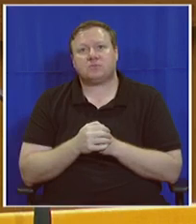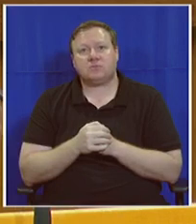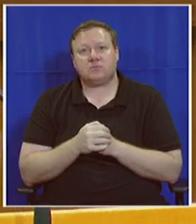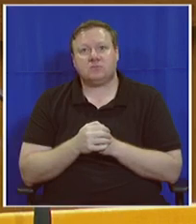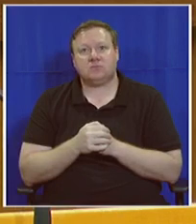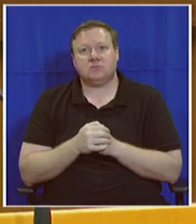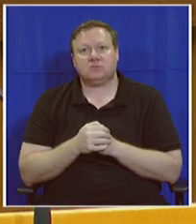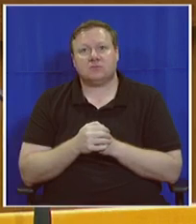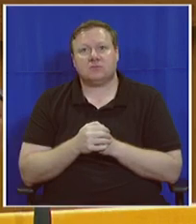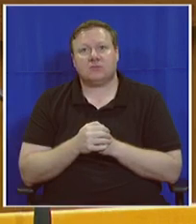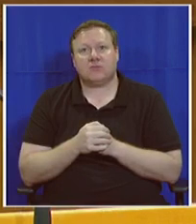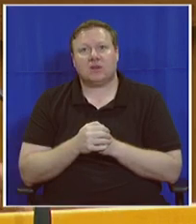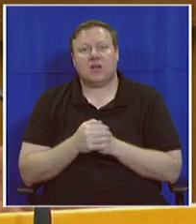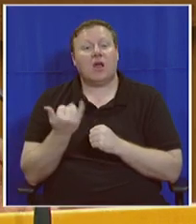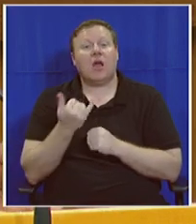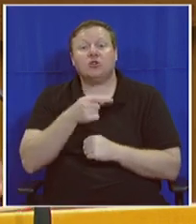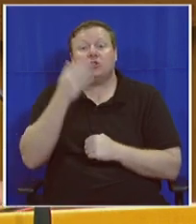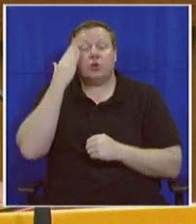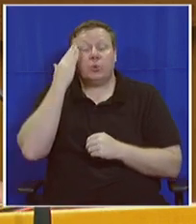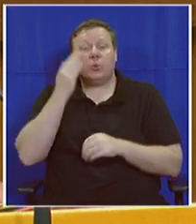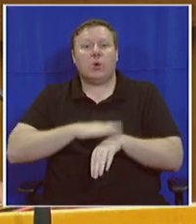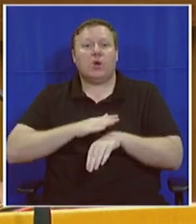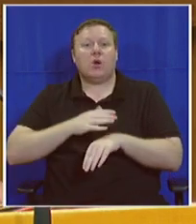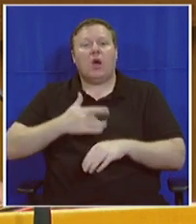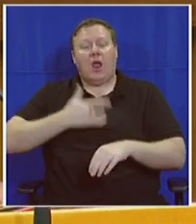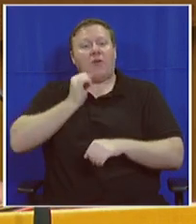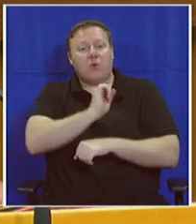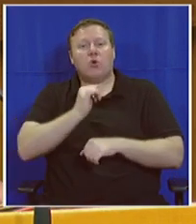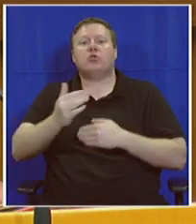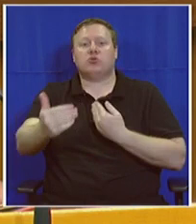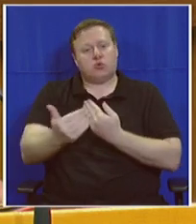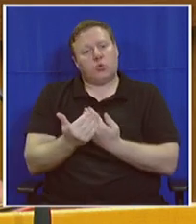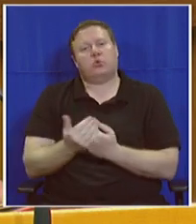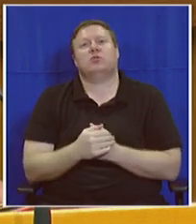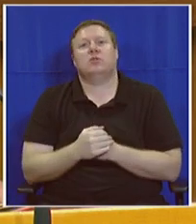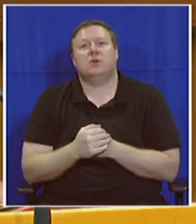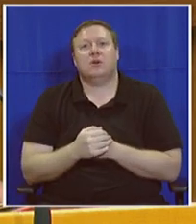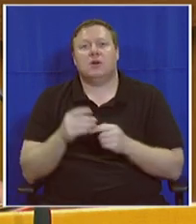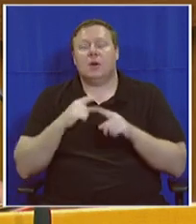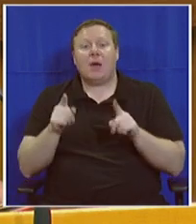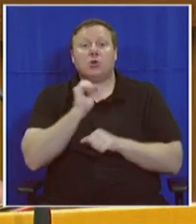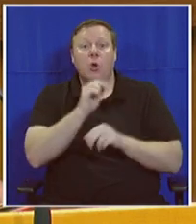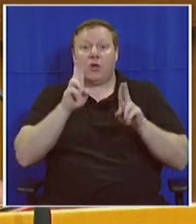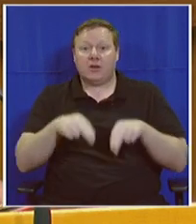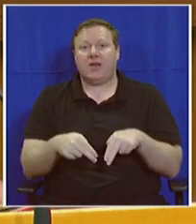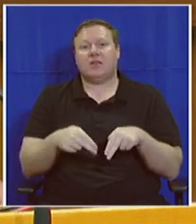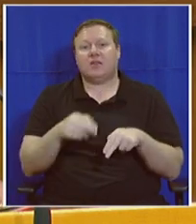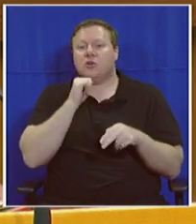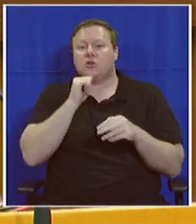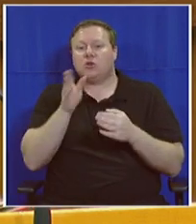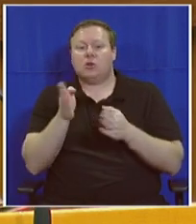if she knew that her life was going to be short. But her death should not have been this